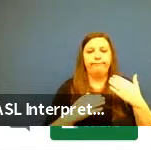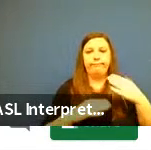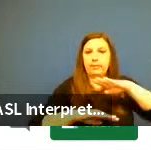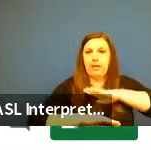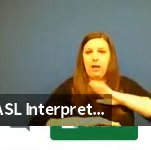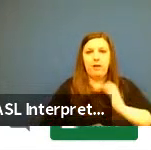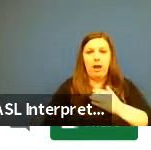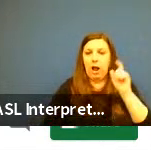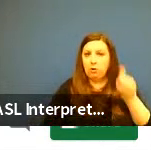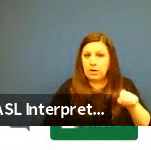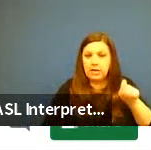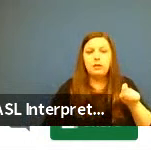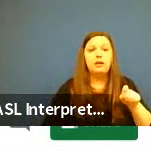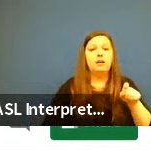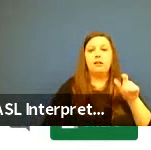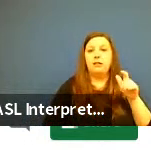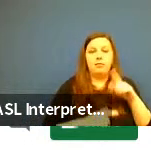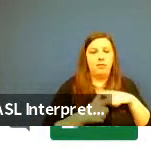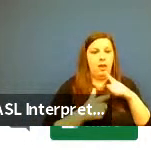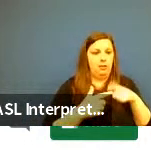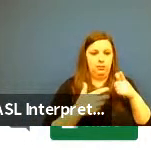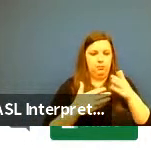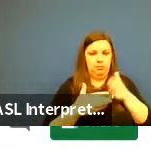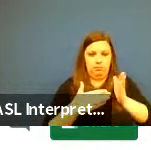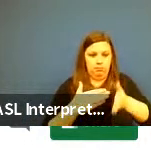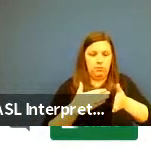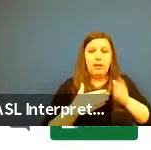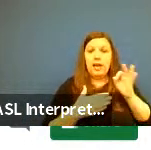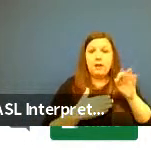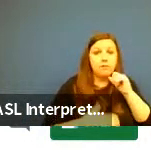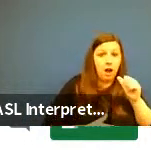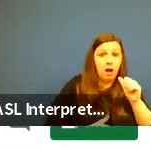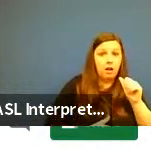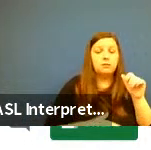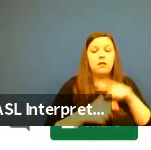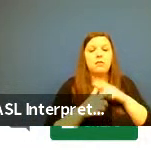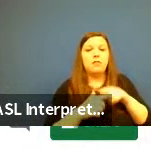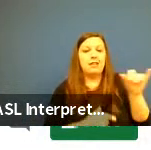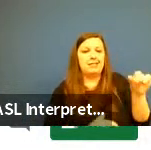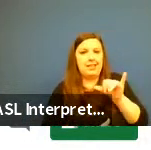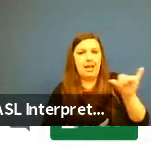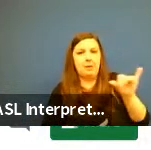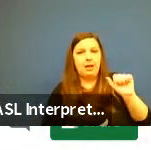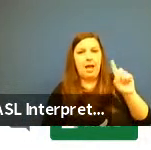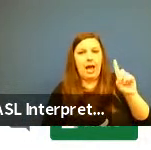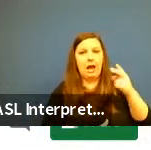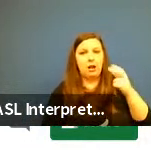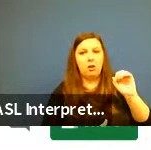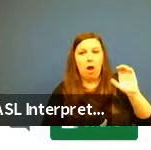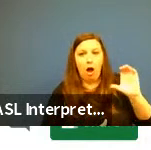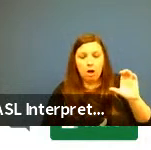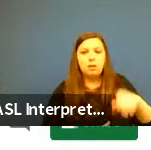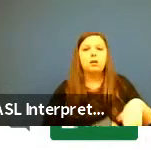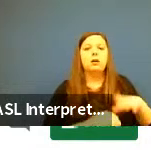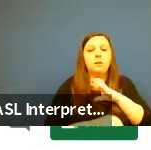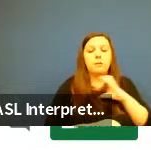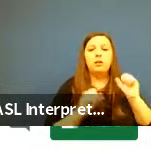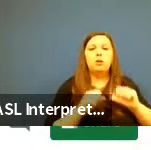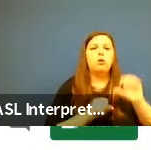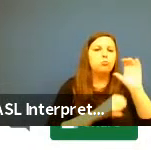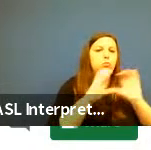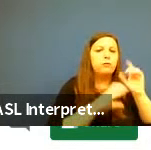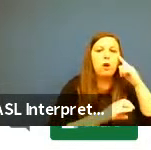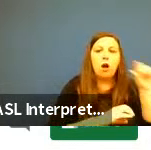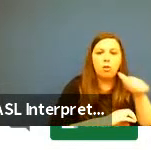it's done. If that is not, then that same ad hoc committee would then look for other resources that could meet